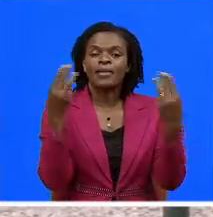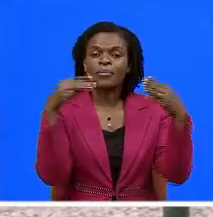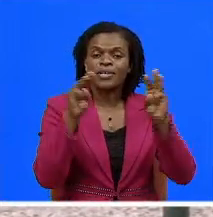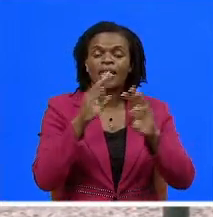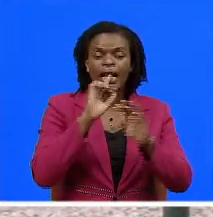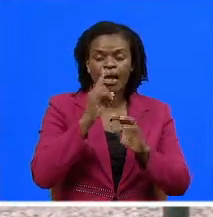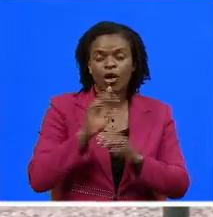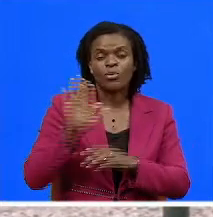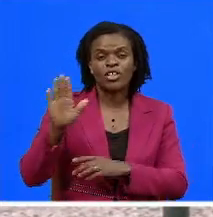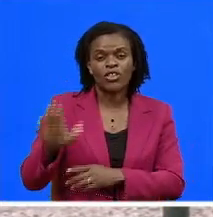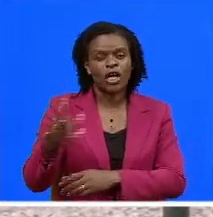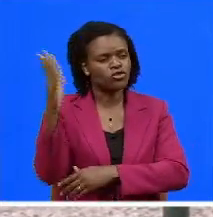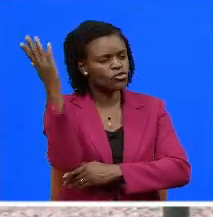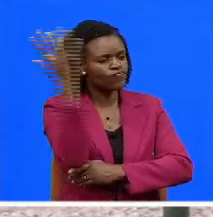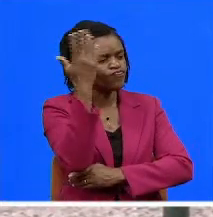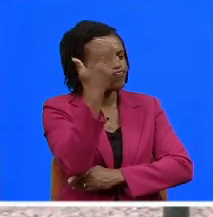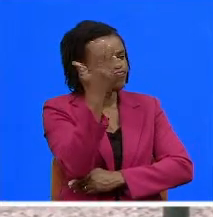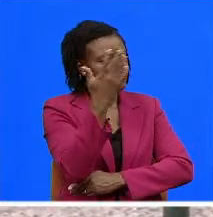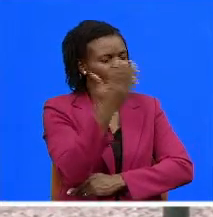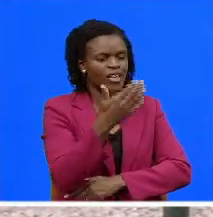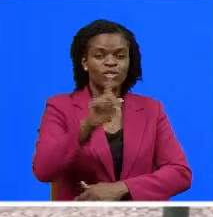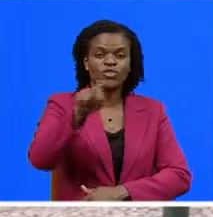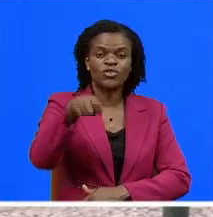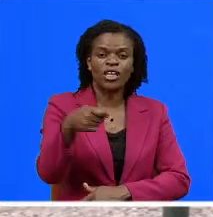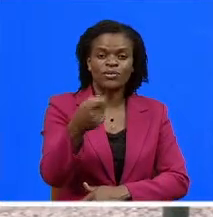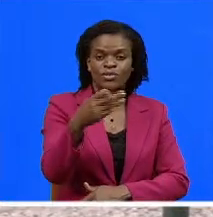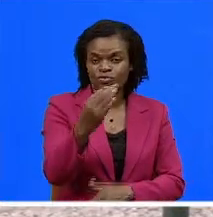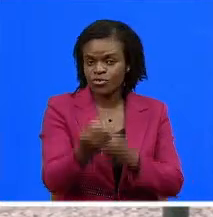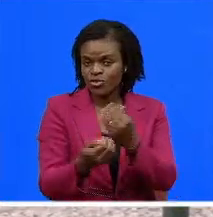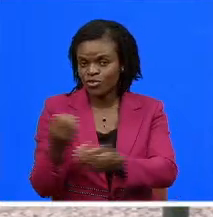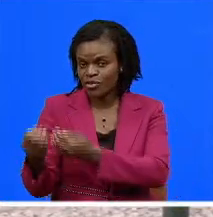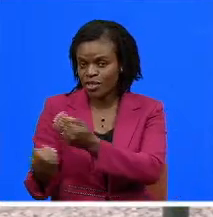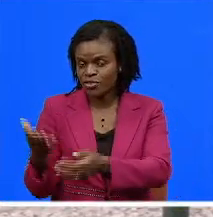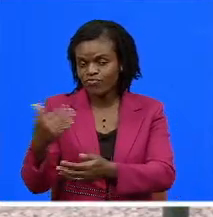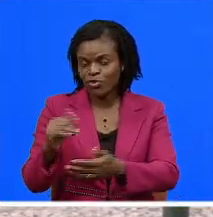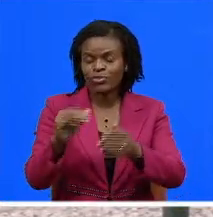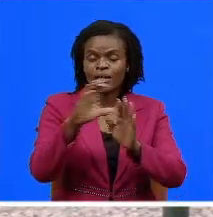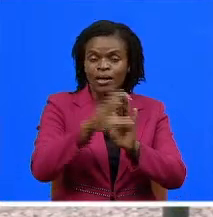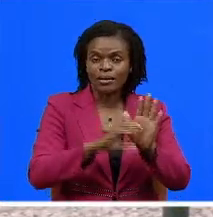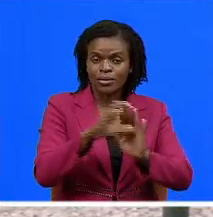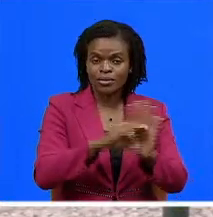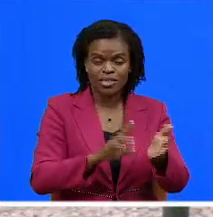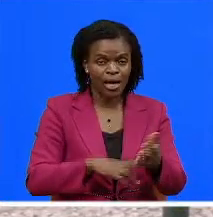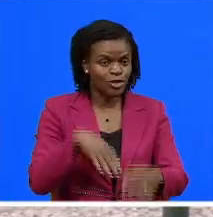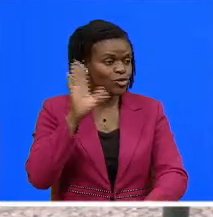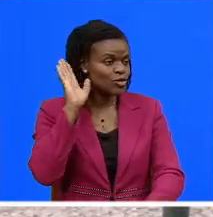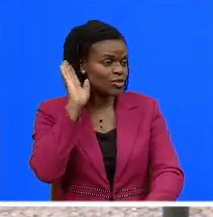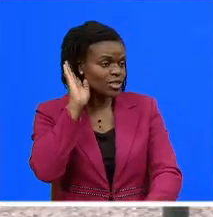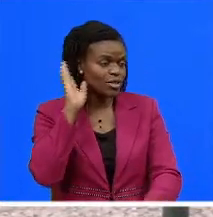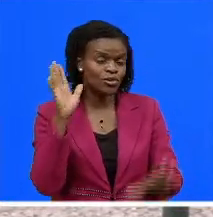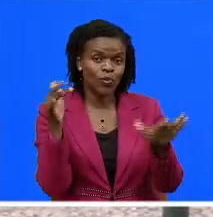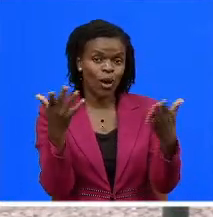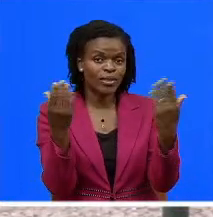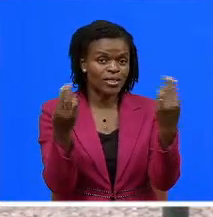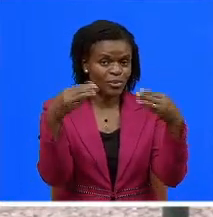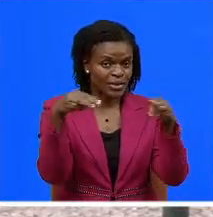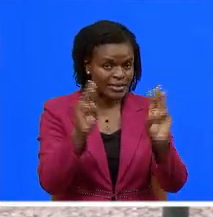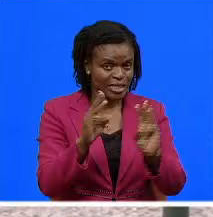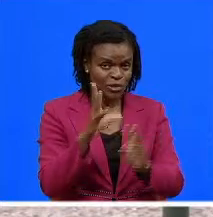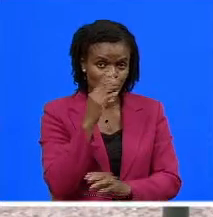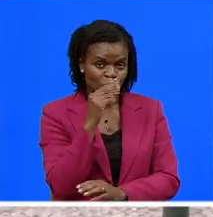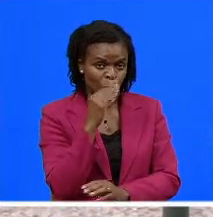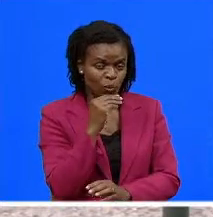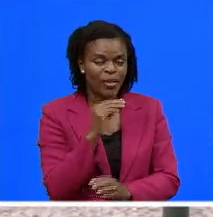address the thousands of children that have come from across the country to hear what he has to say and what he's going